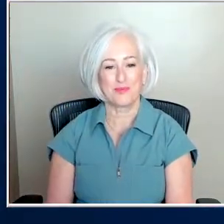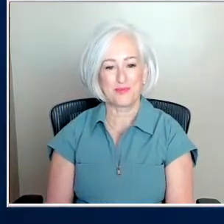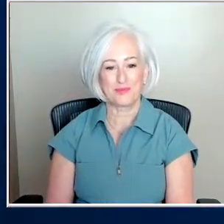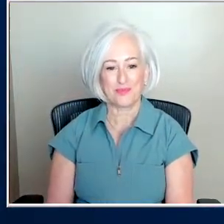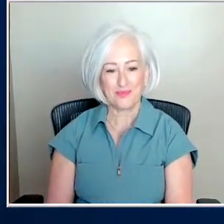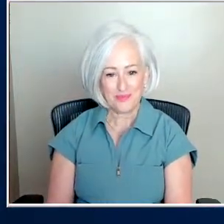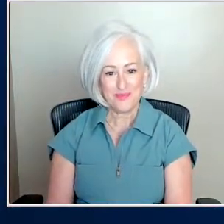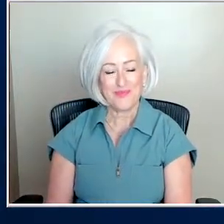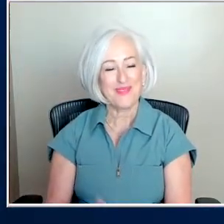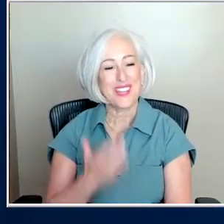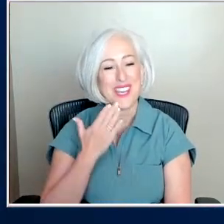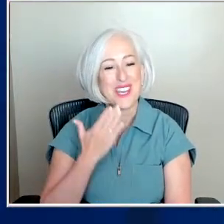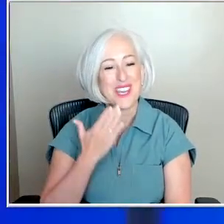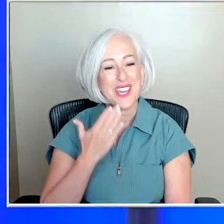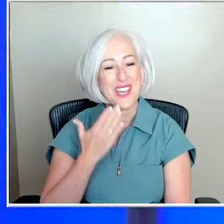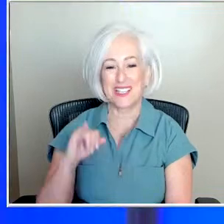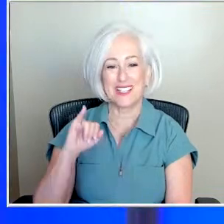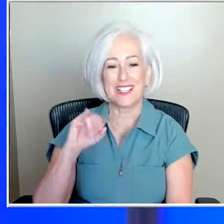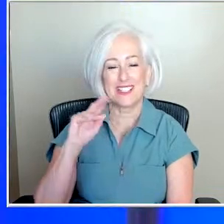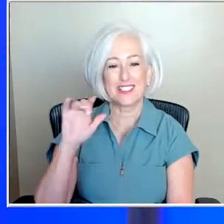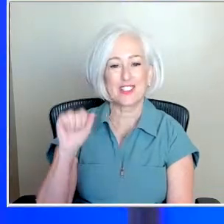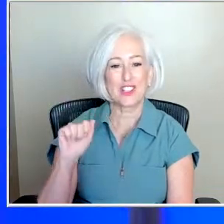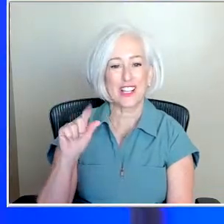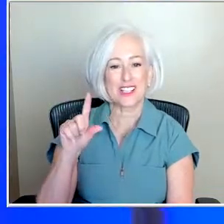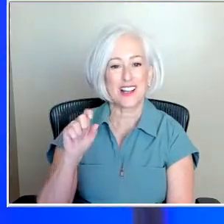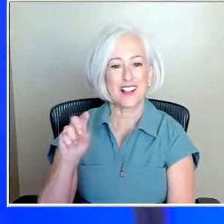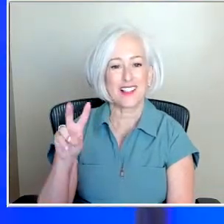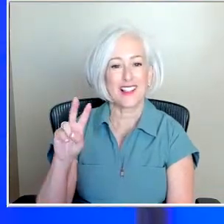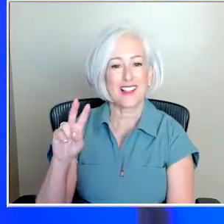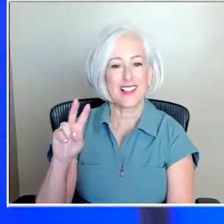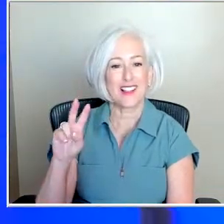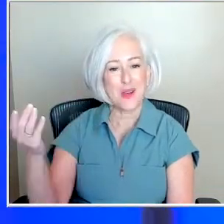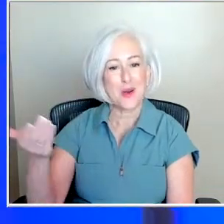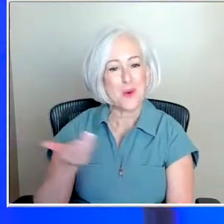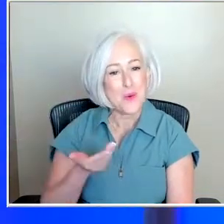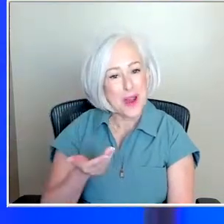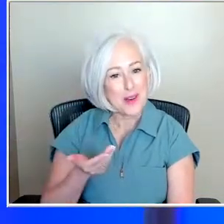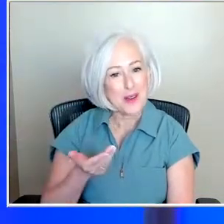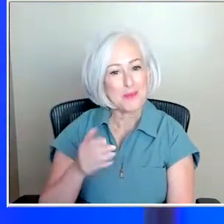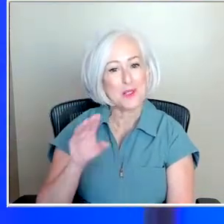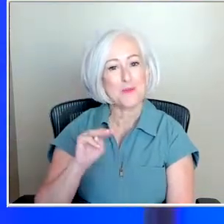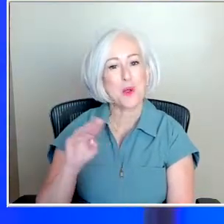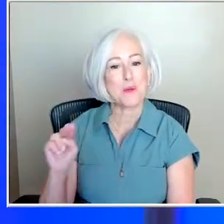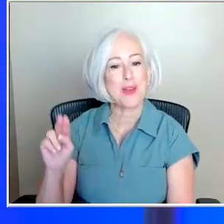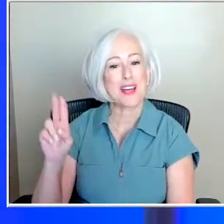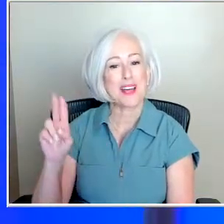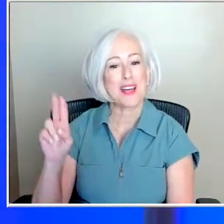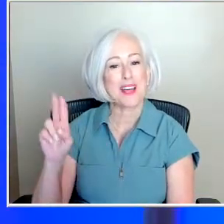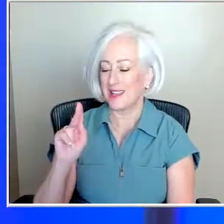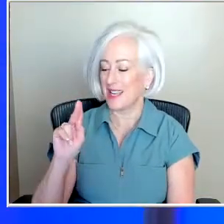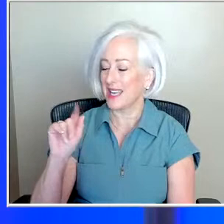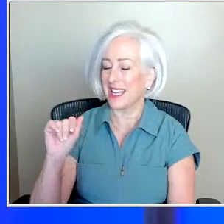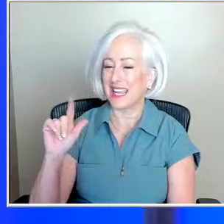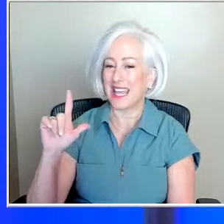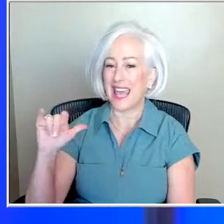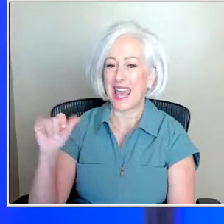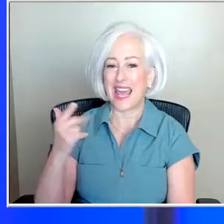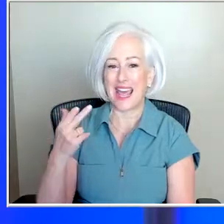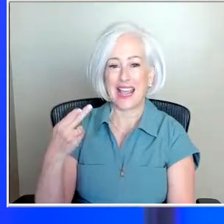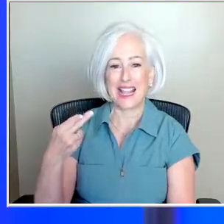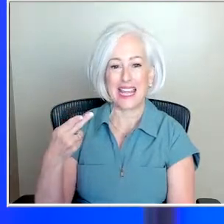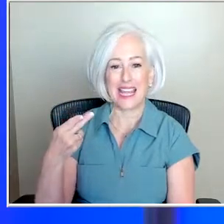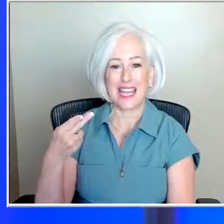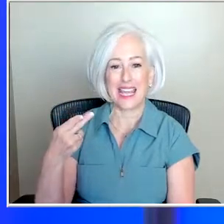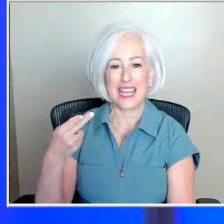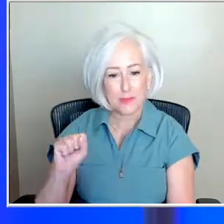Good morning. I'm Jessica Lovell, and welcome to the Morning Medical Update. Kaleigh Hobbs was a young mother when she noticed she had a